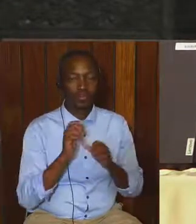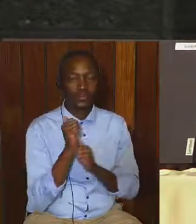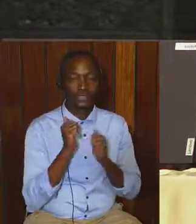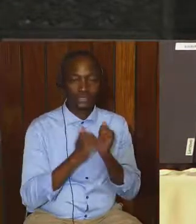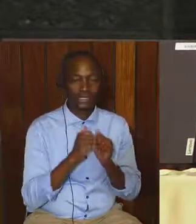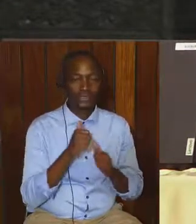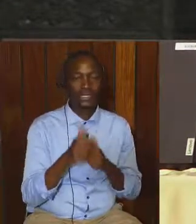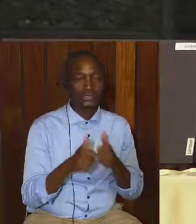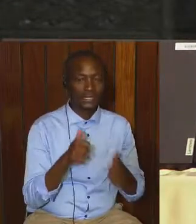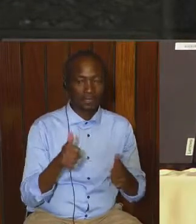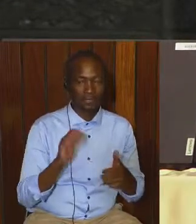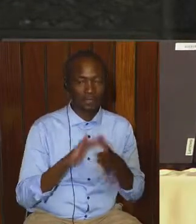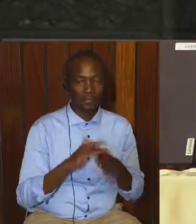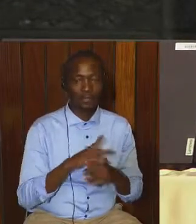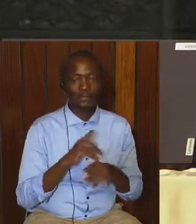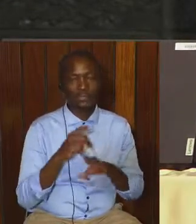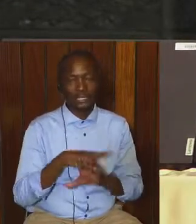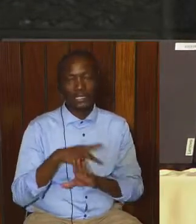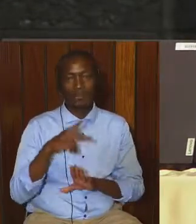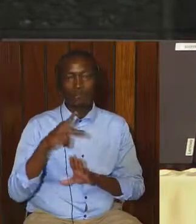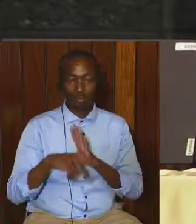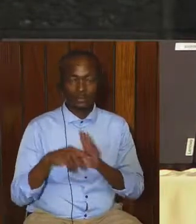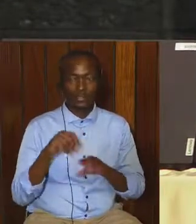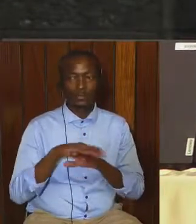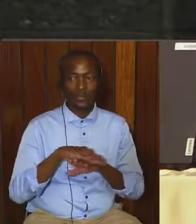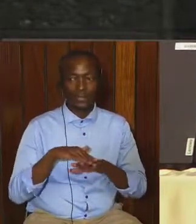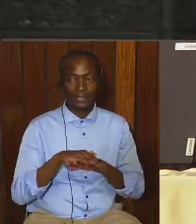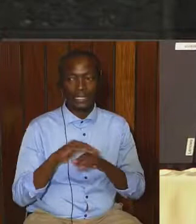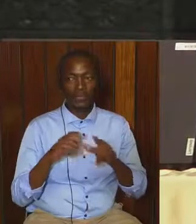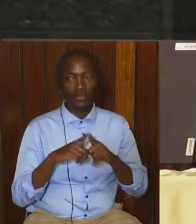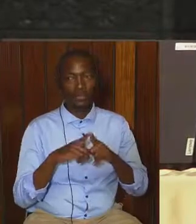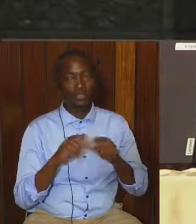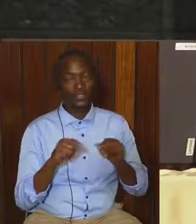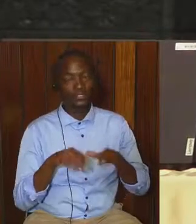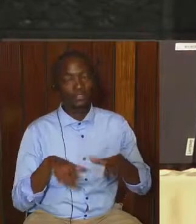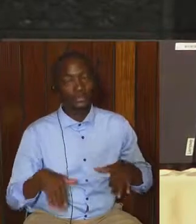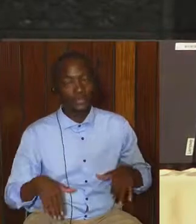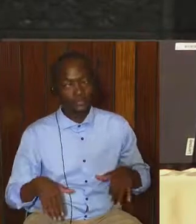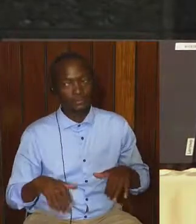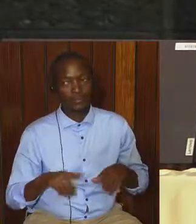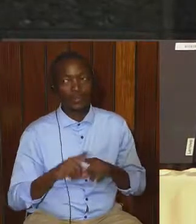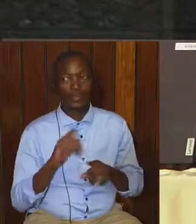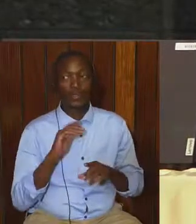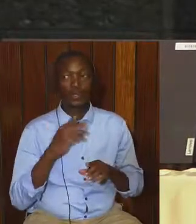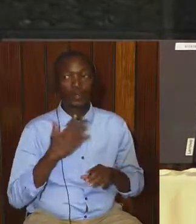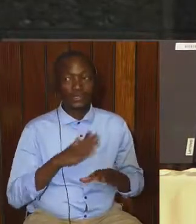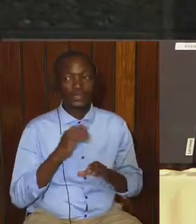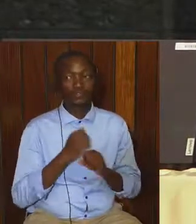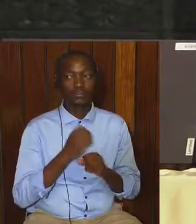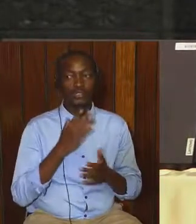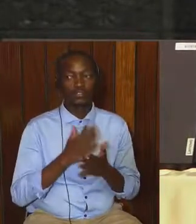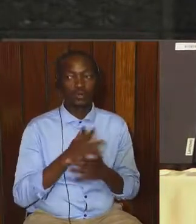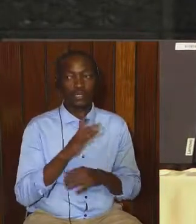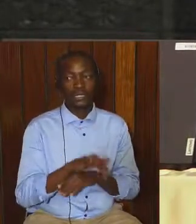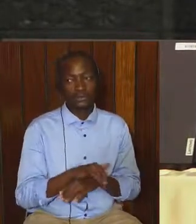structure itself, given that these projects were basically not completed. So we wanted to ensure that we do